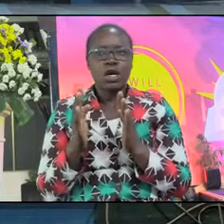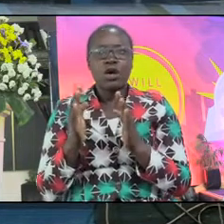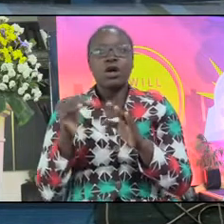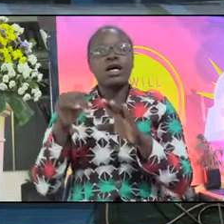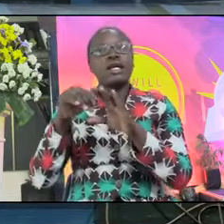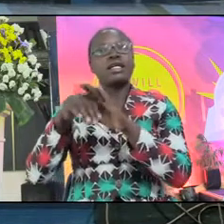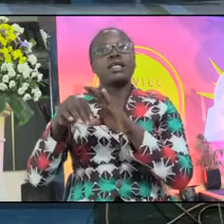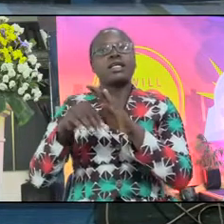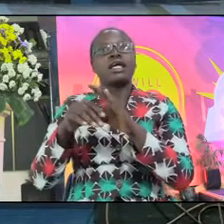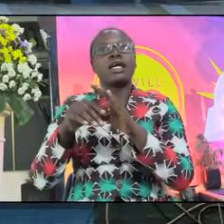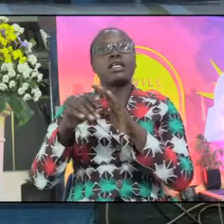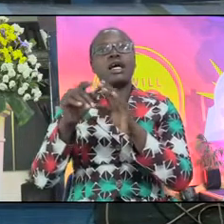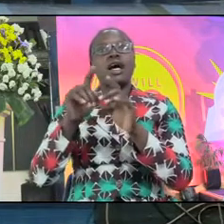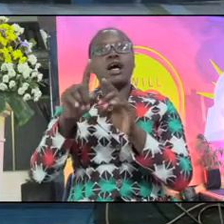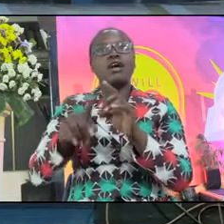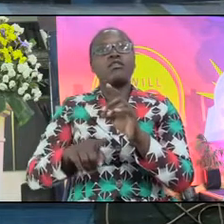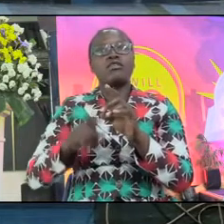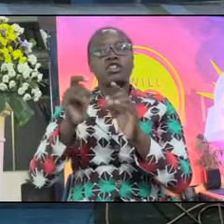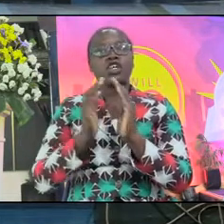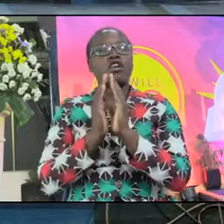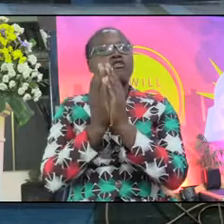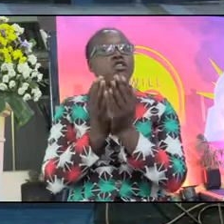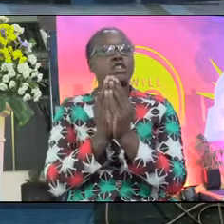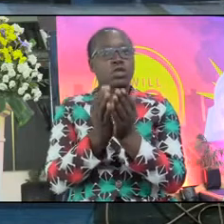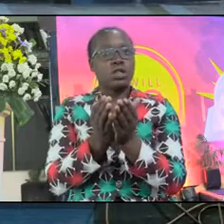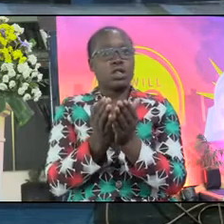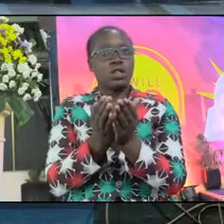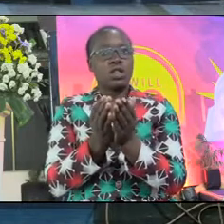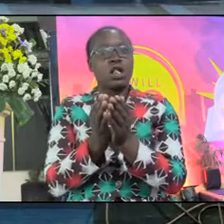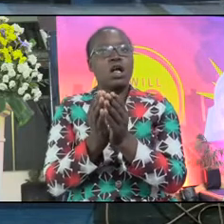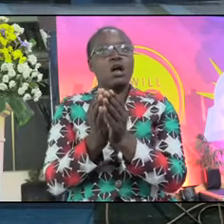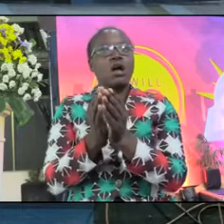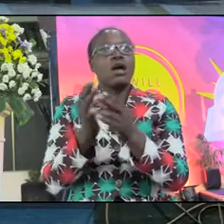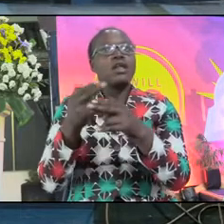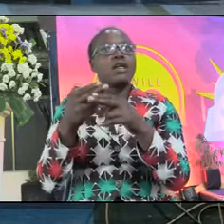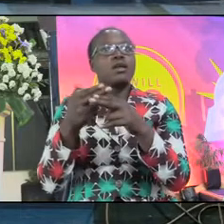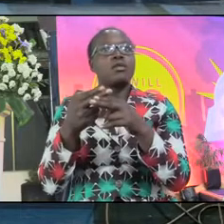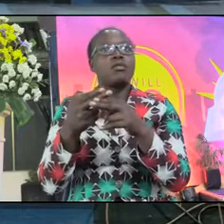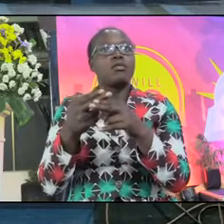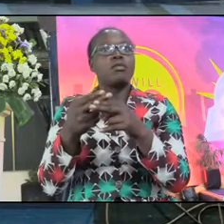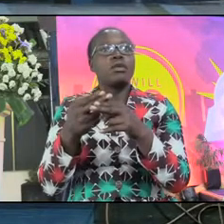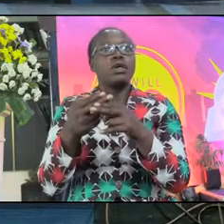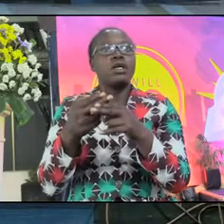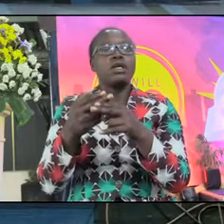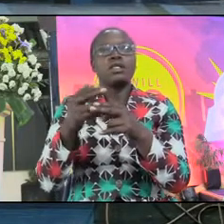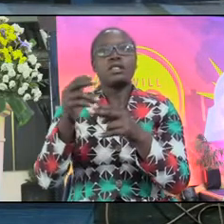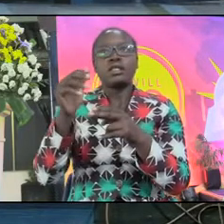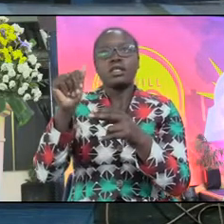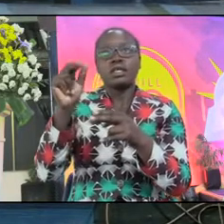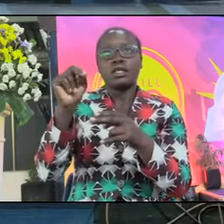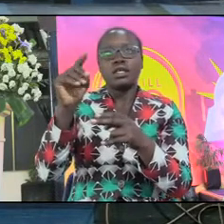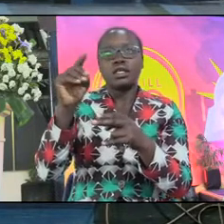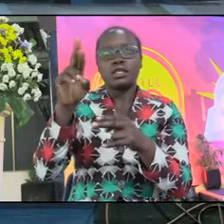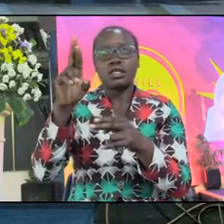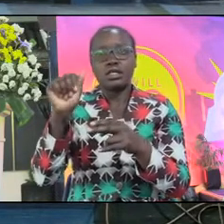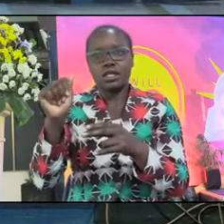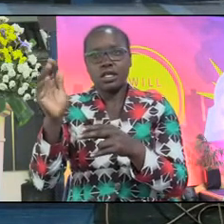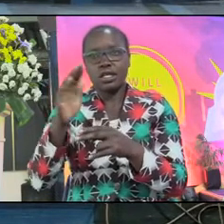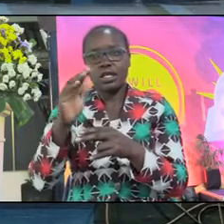aboard a fishing vessel called the Andrea Gale.